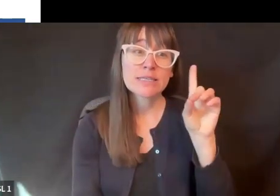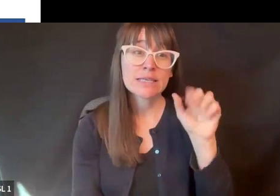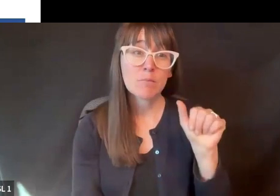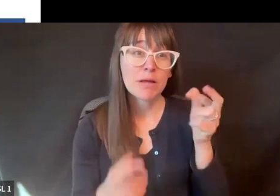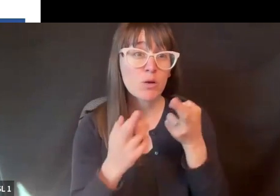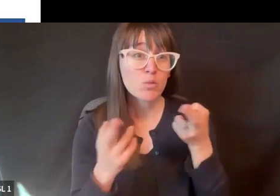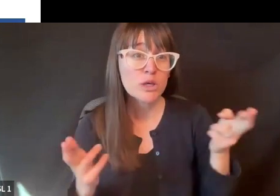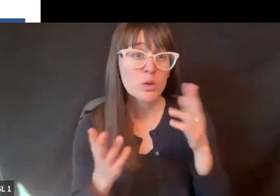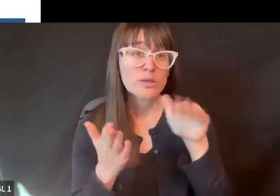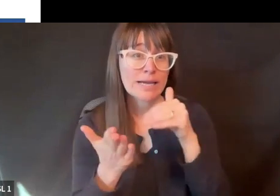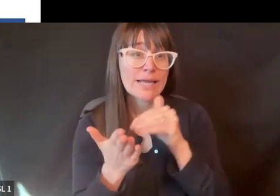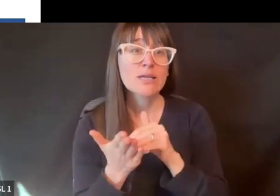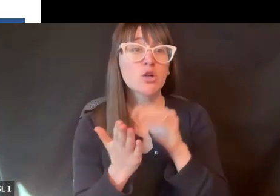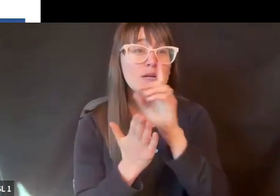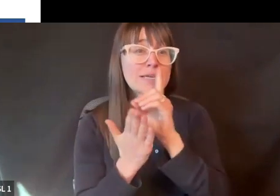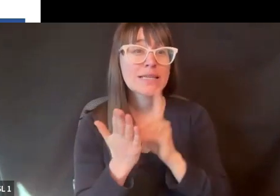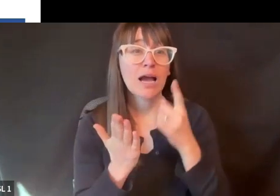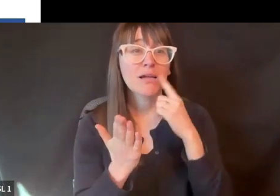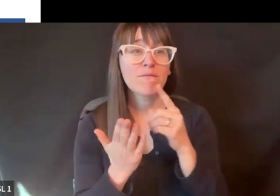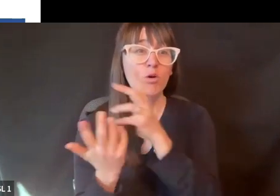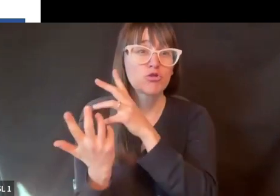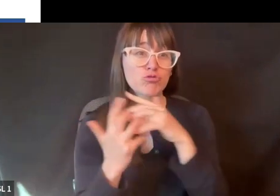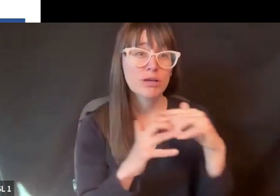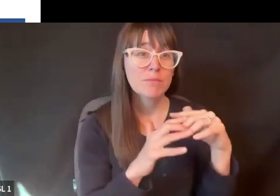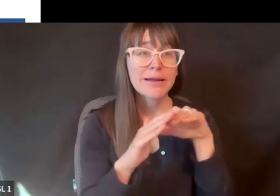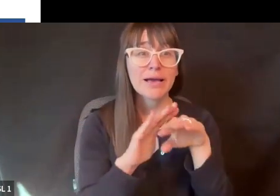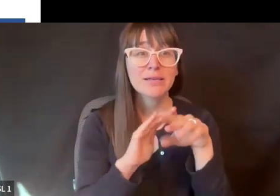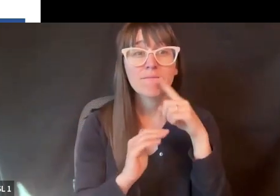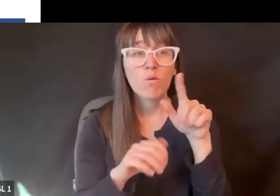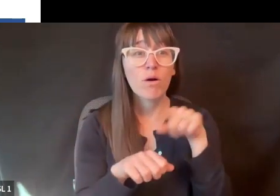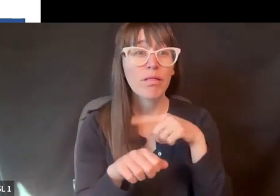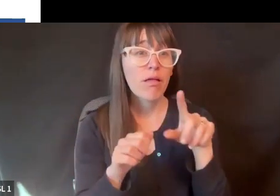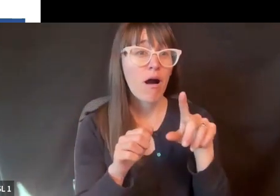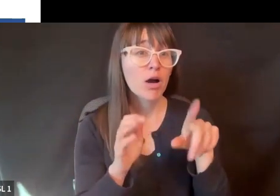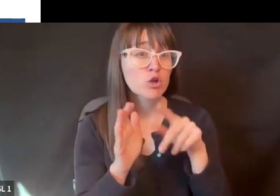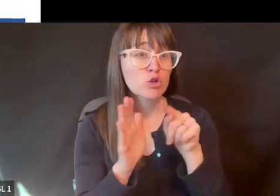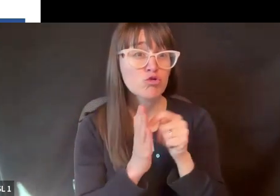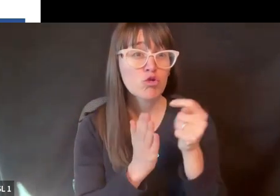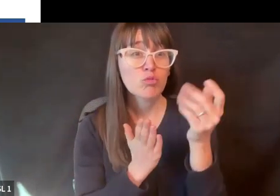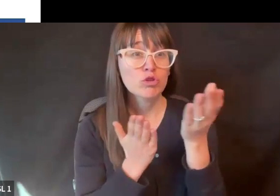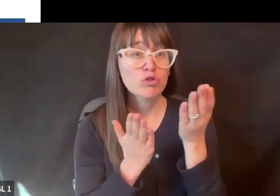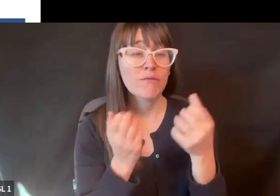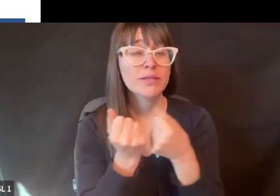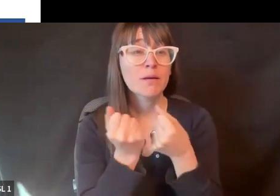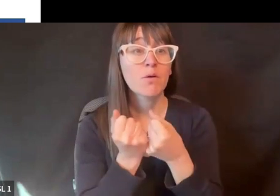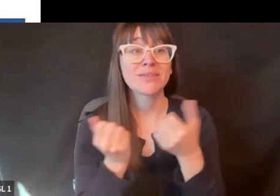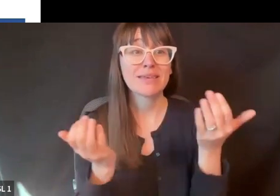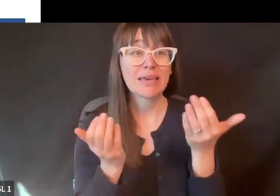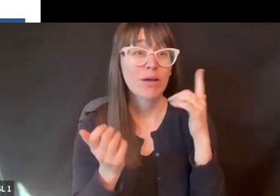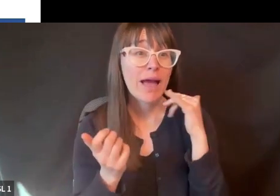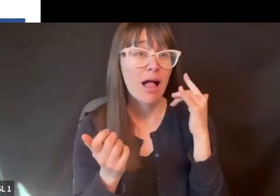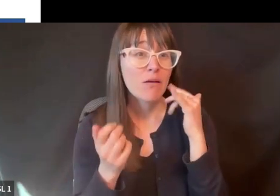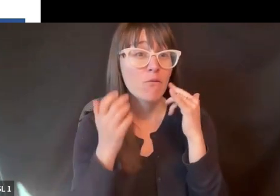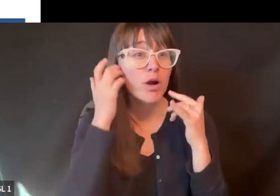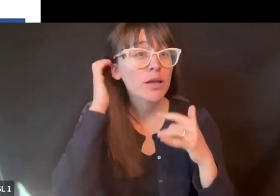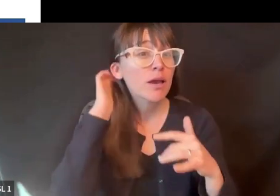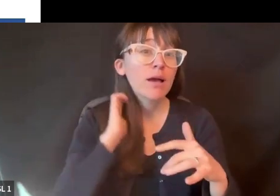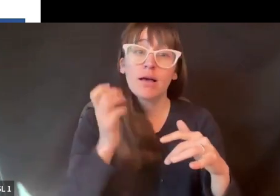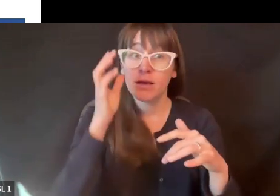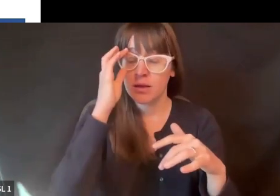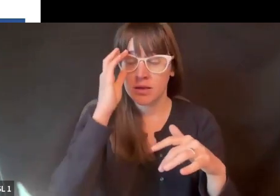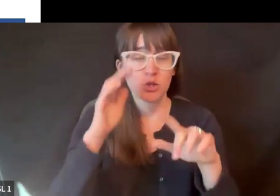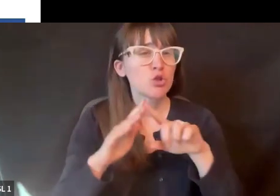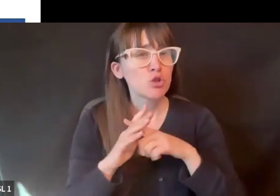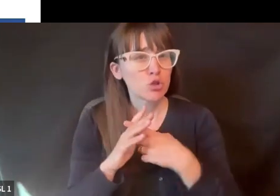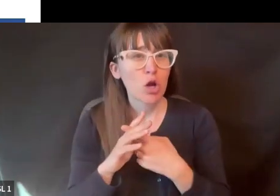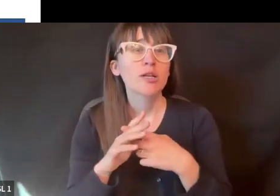connections, which are really designed to streamline access for long-term services and supports, in California, many of the conversations